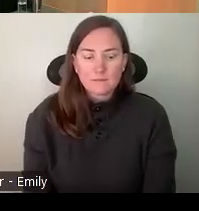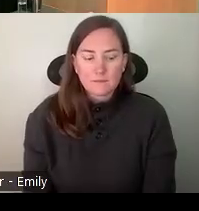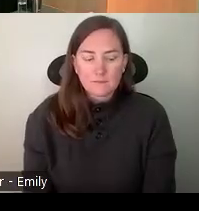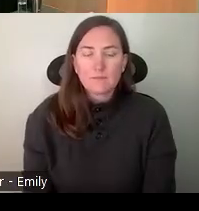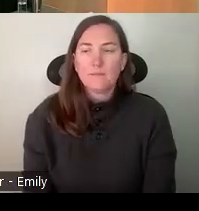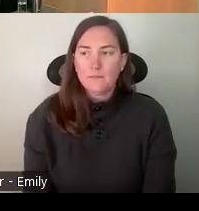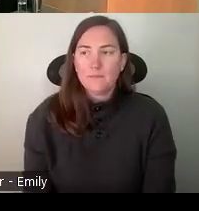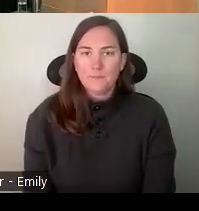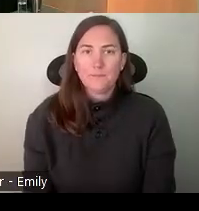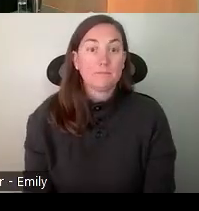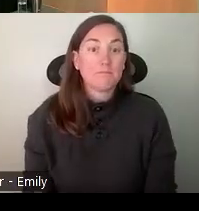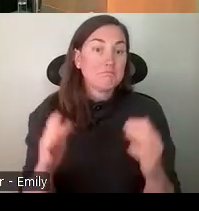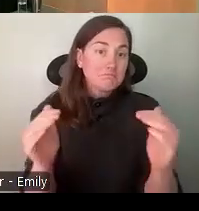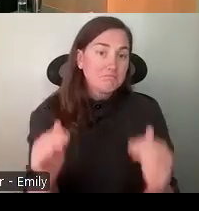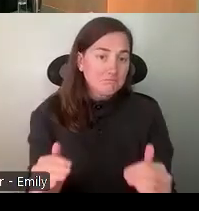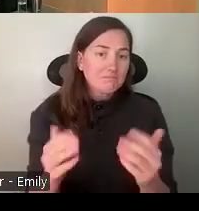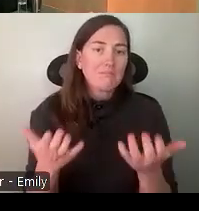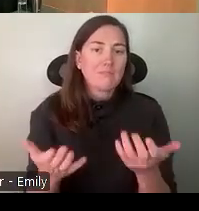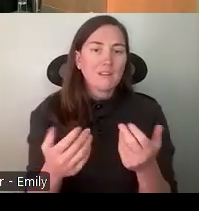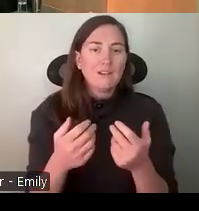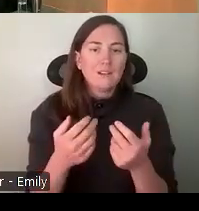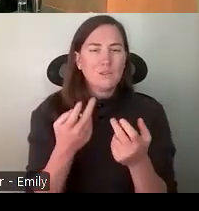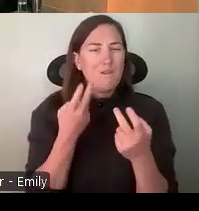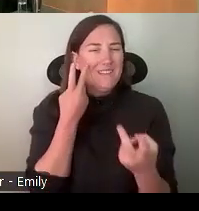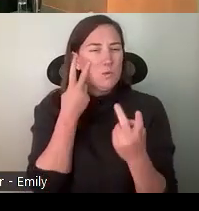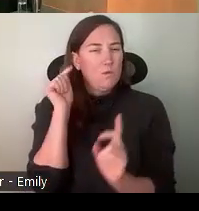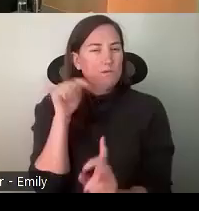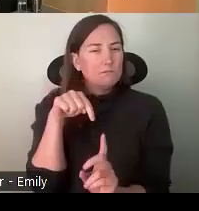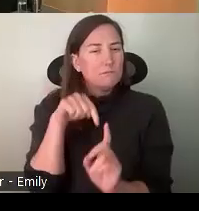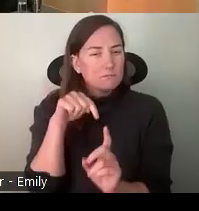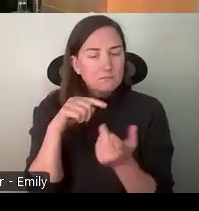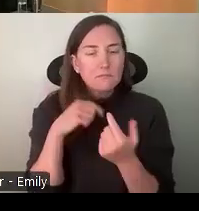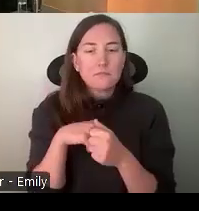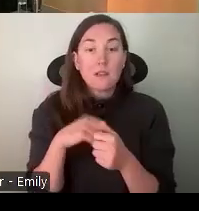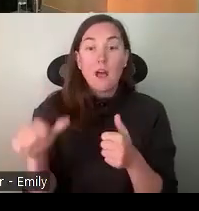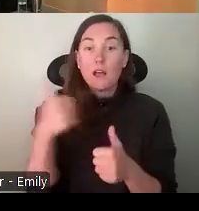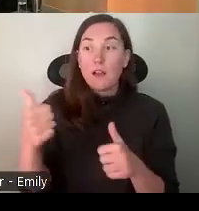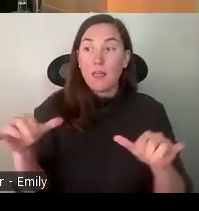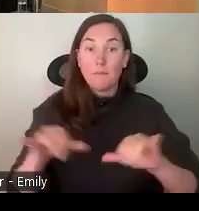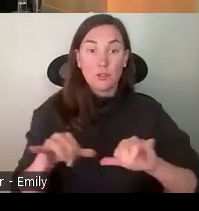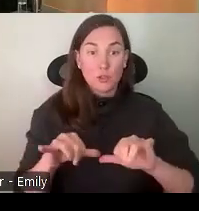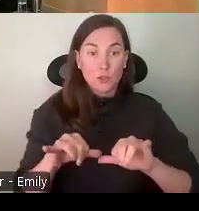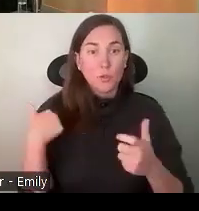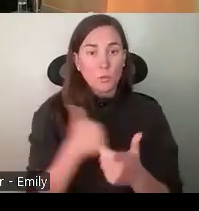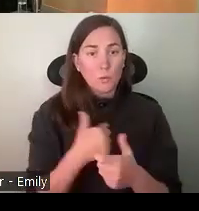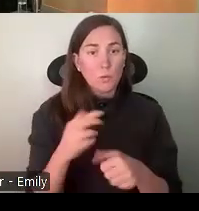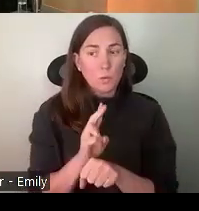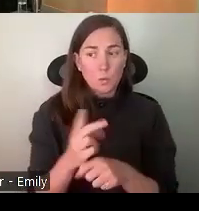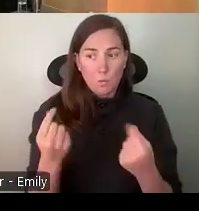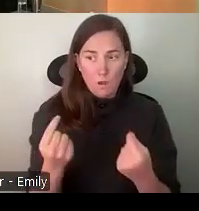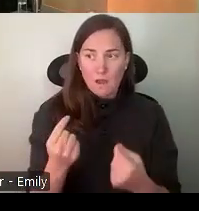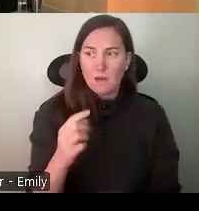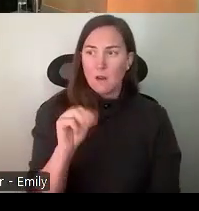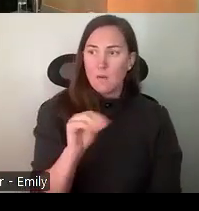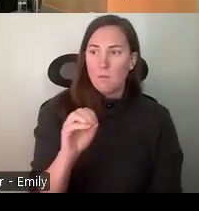What about that visual modality? Another measure that we are using is called the Mooney